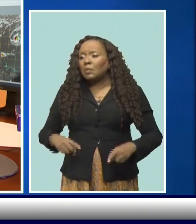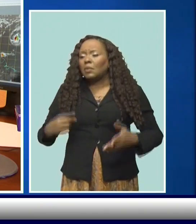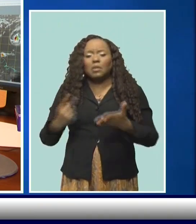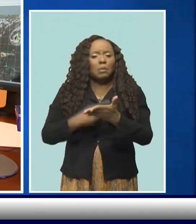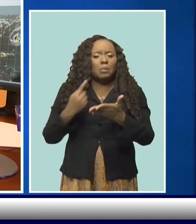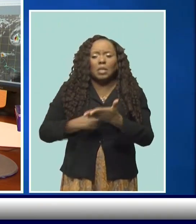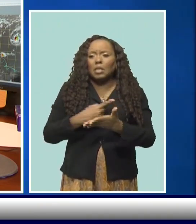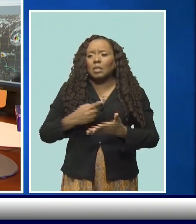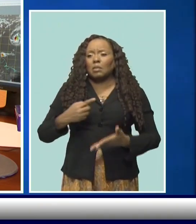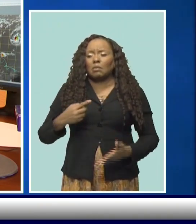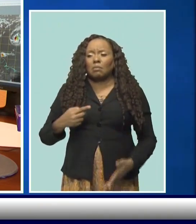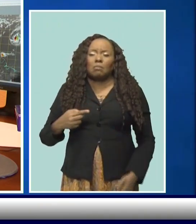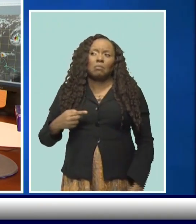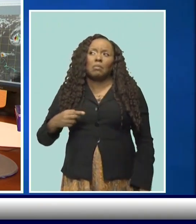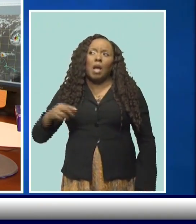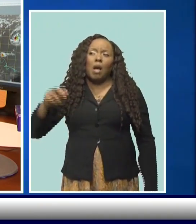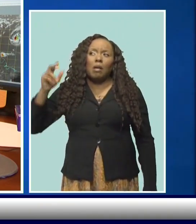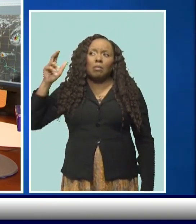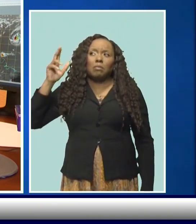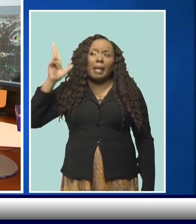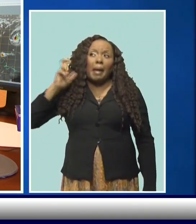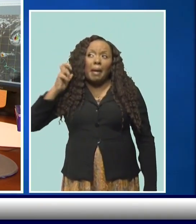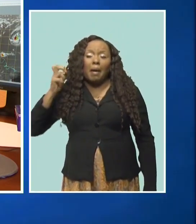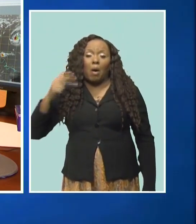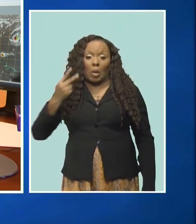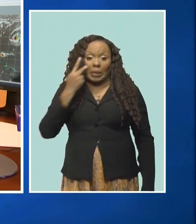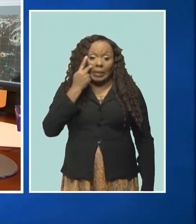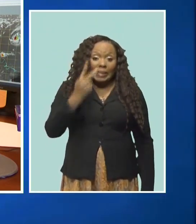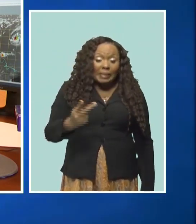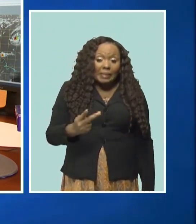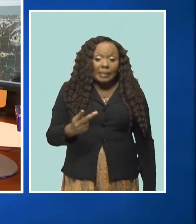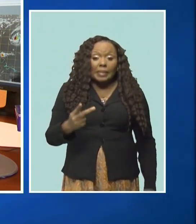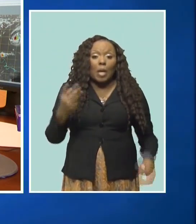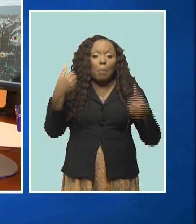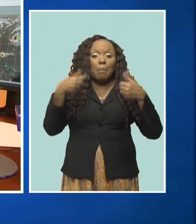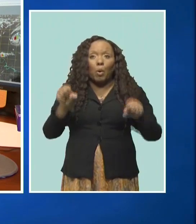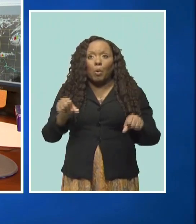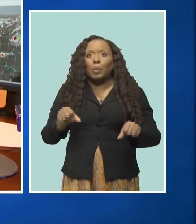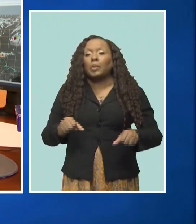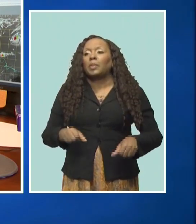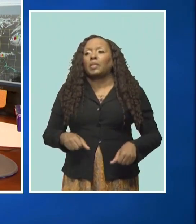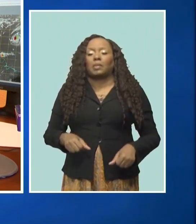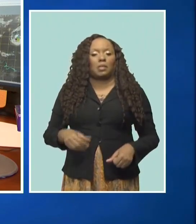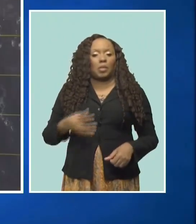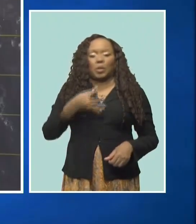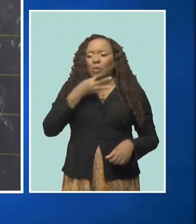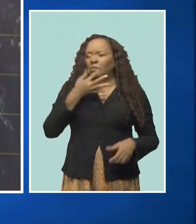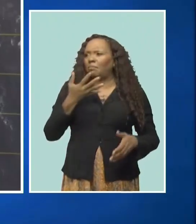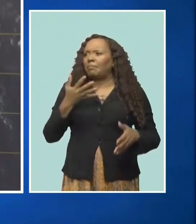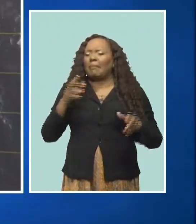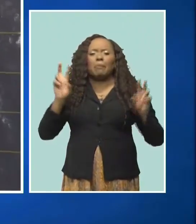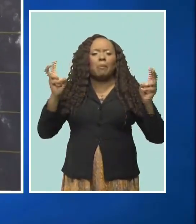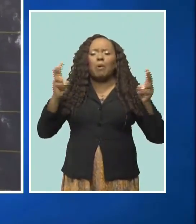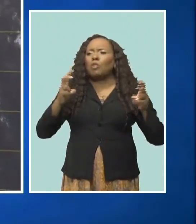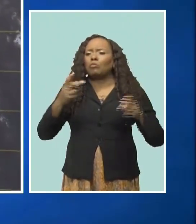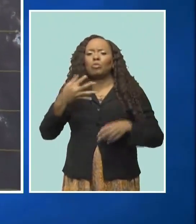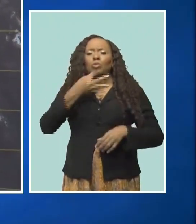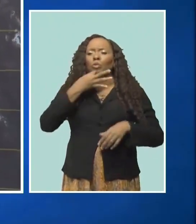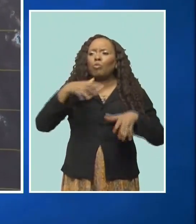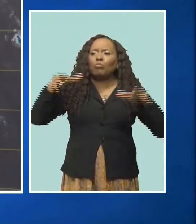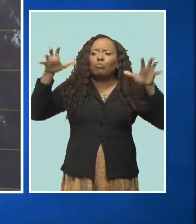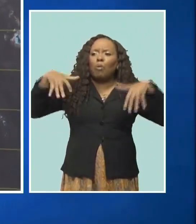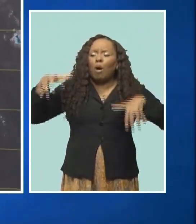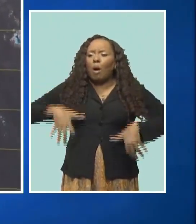well, this shower is expected to pass through in 30 minutes or in 1 hour. So you stay put until that moves through. Otherwise, you find yourself caught out there